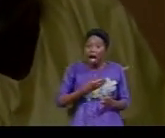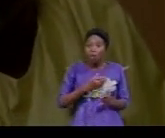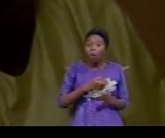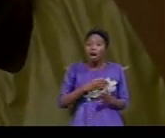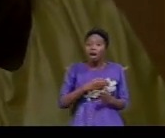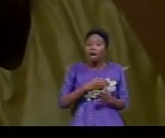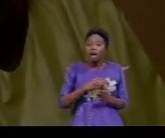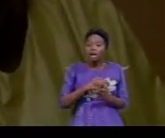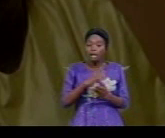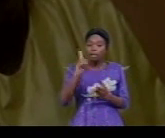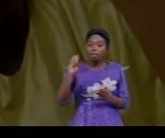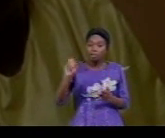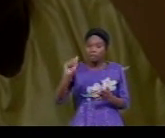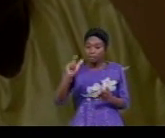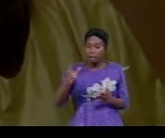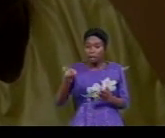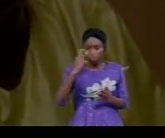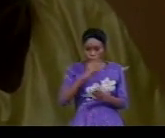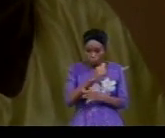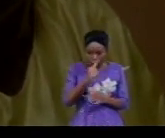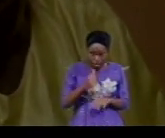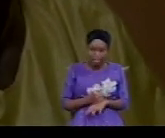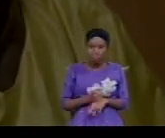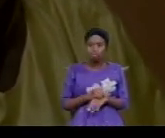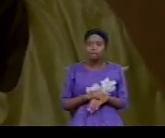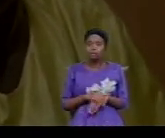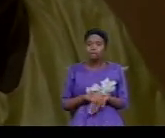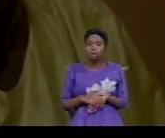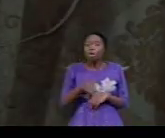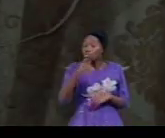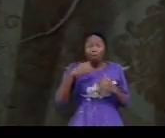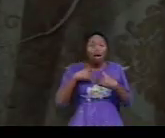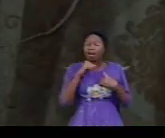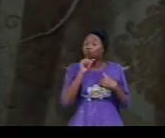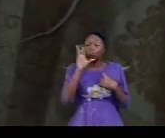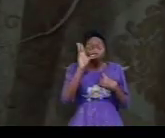name. Therefore, you have no choice than to obey.